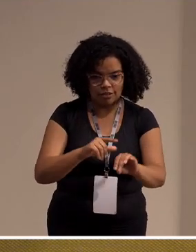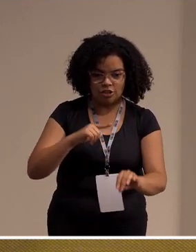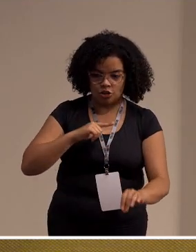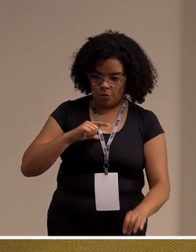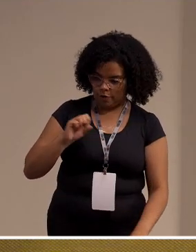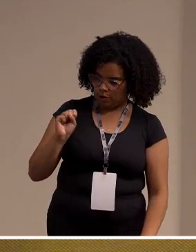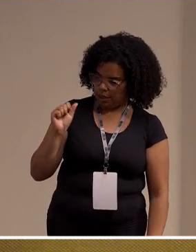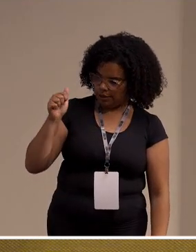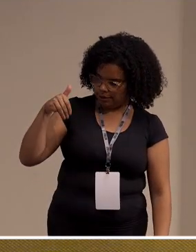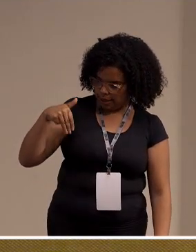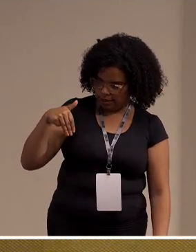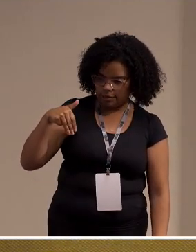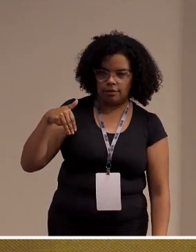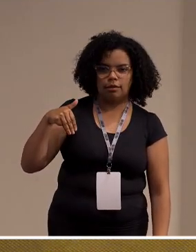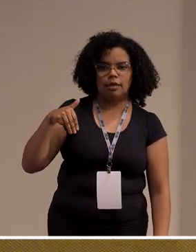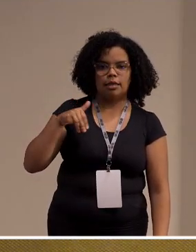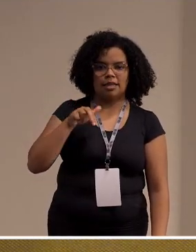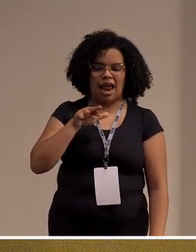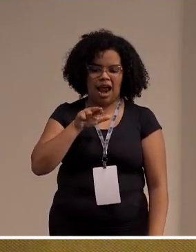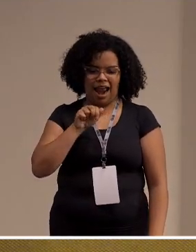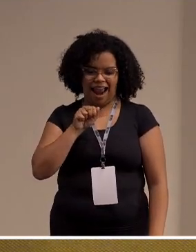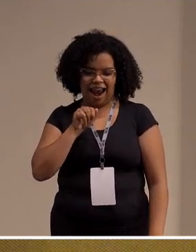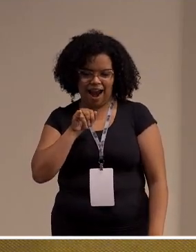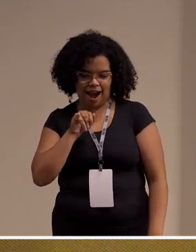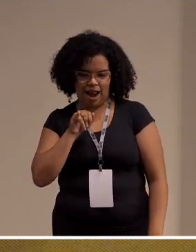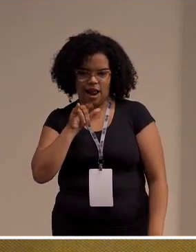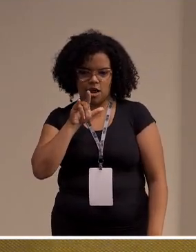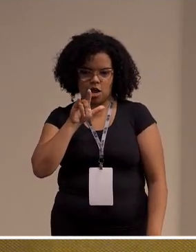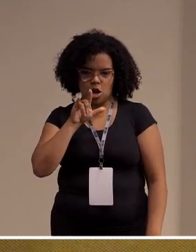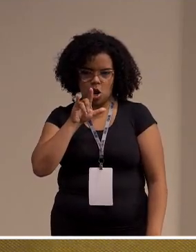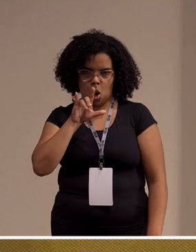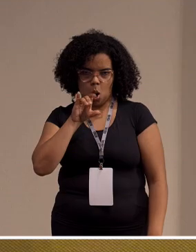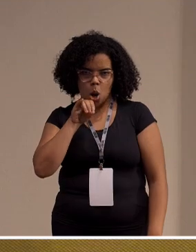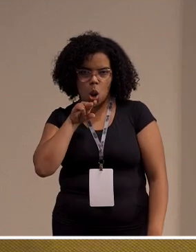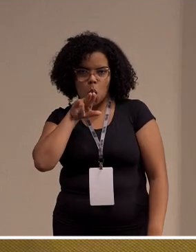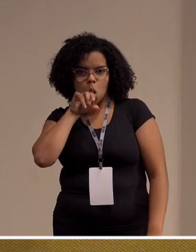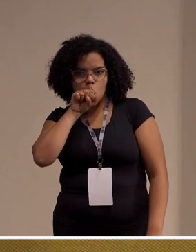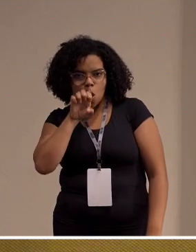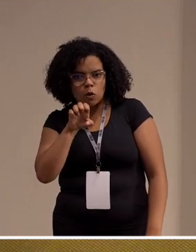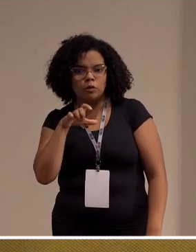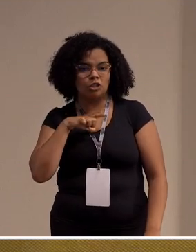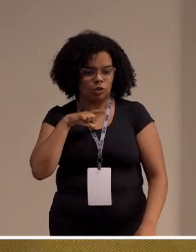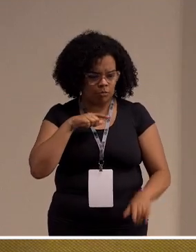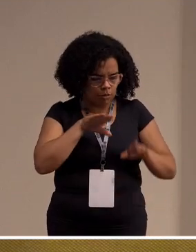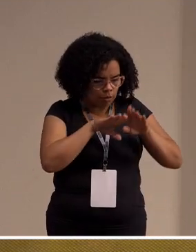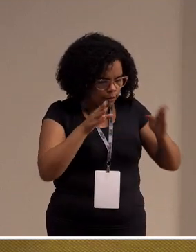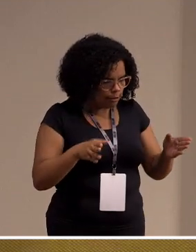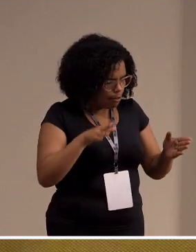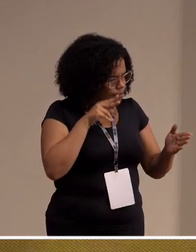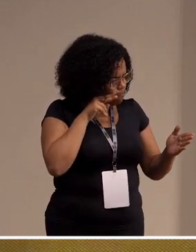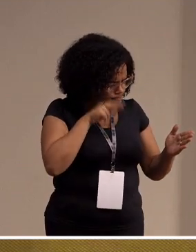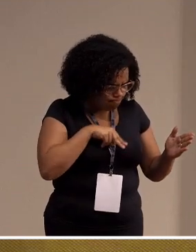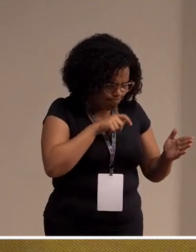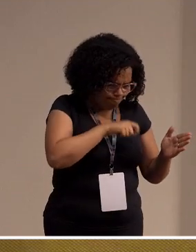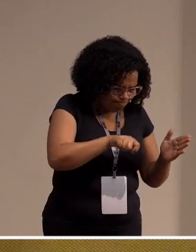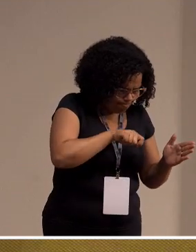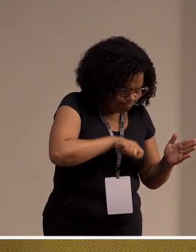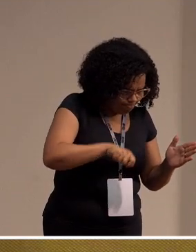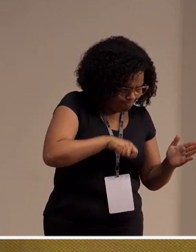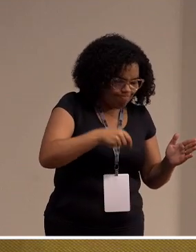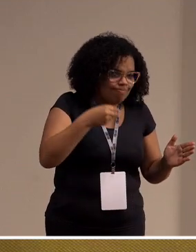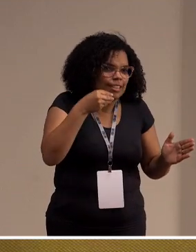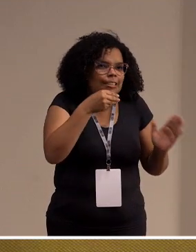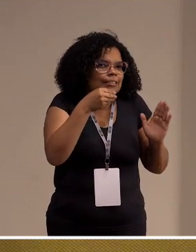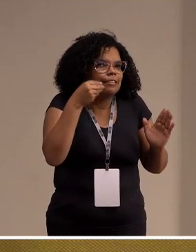wrote the story, right? So that I could kind of commune with them and listen to them and combine that with the actual historical research